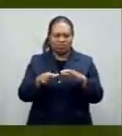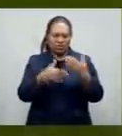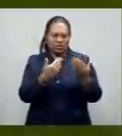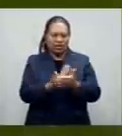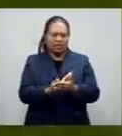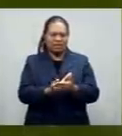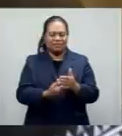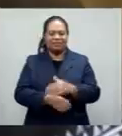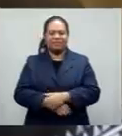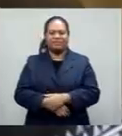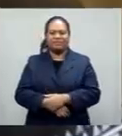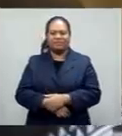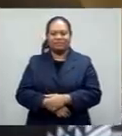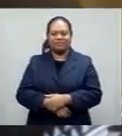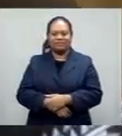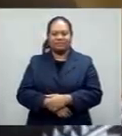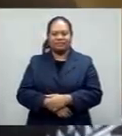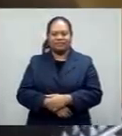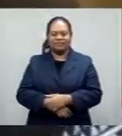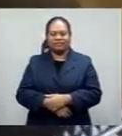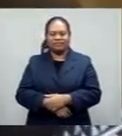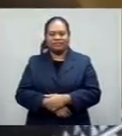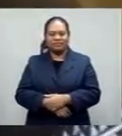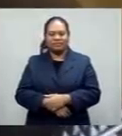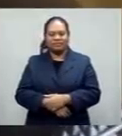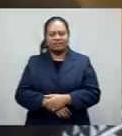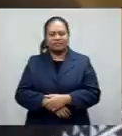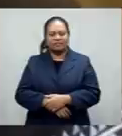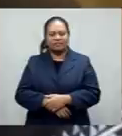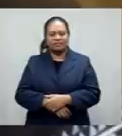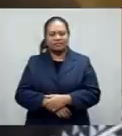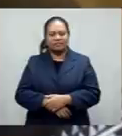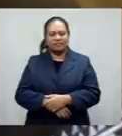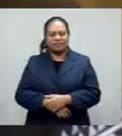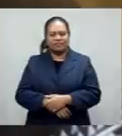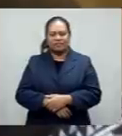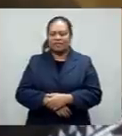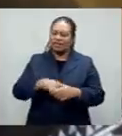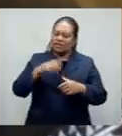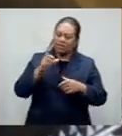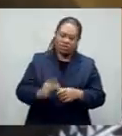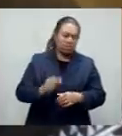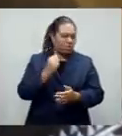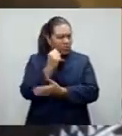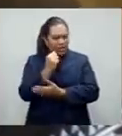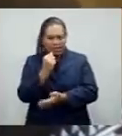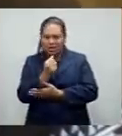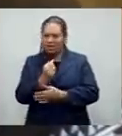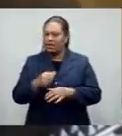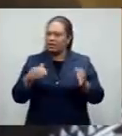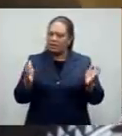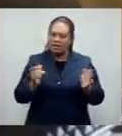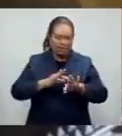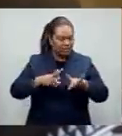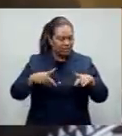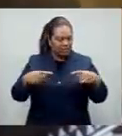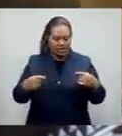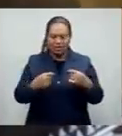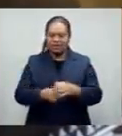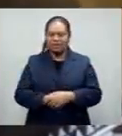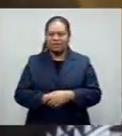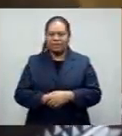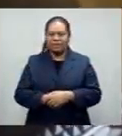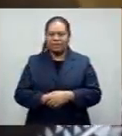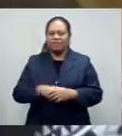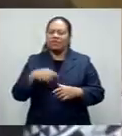team. They're a world-class team for a reason. They breed rugby players like no tomorrow. So, whoever